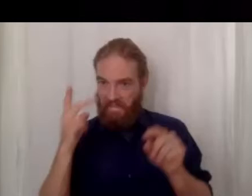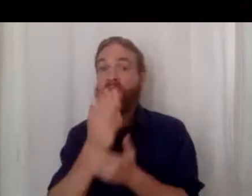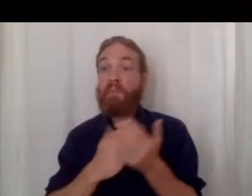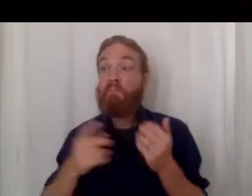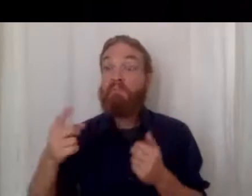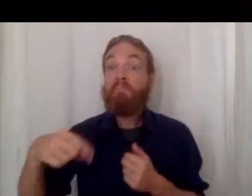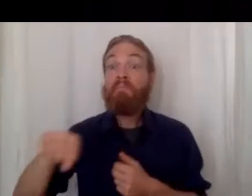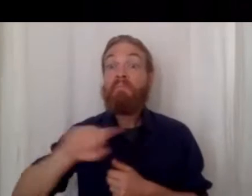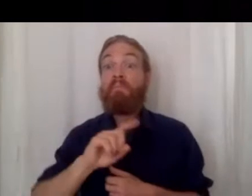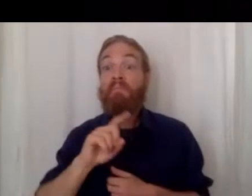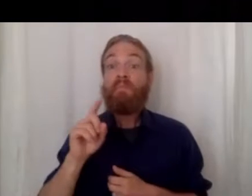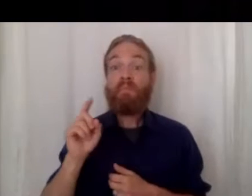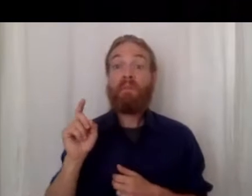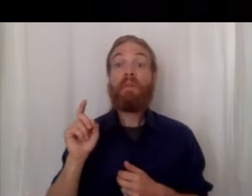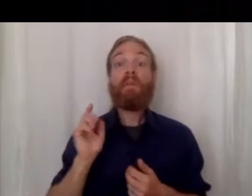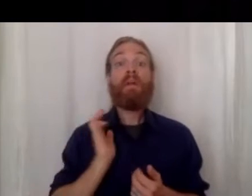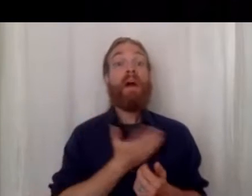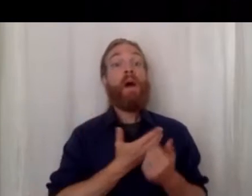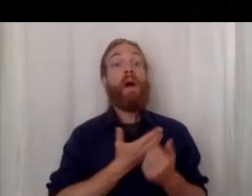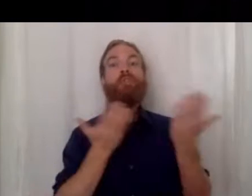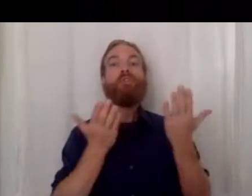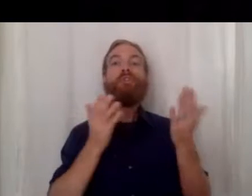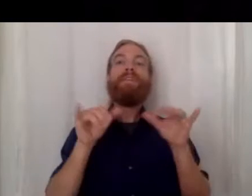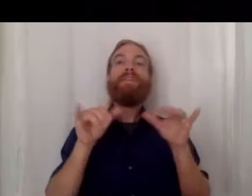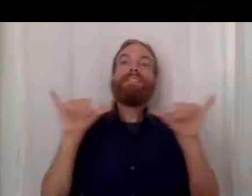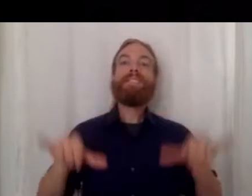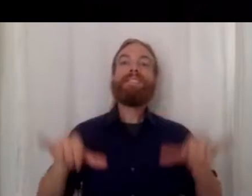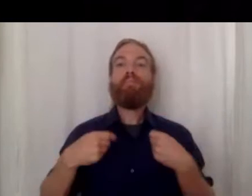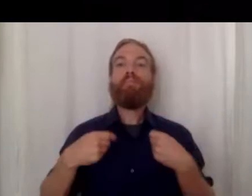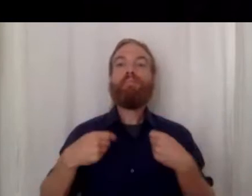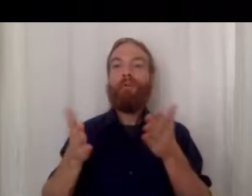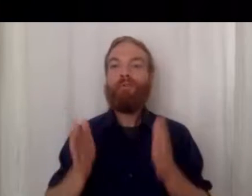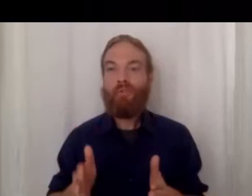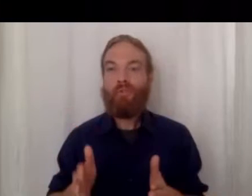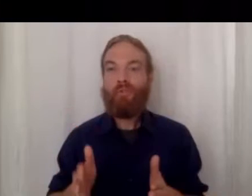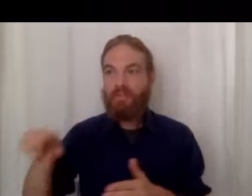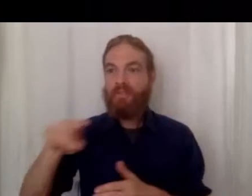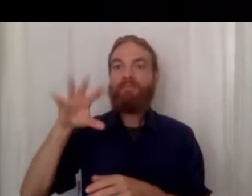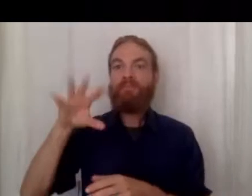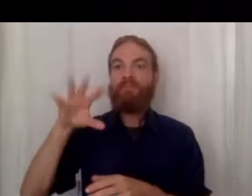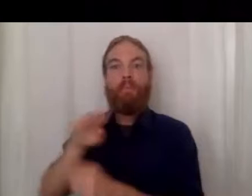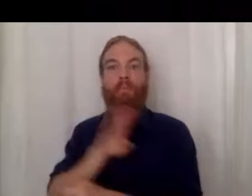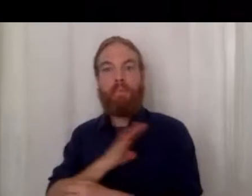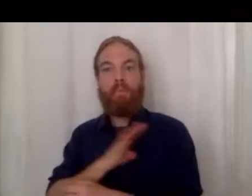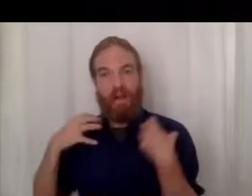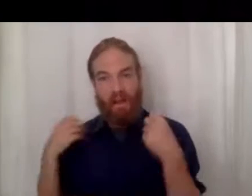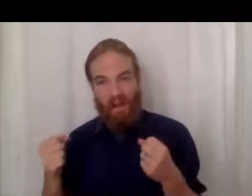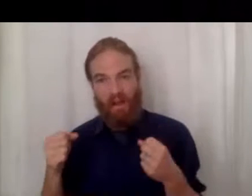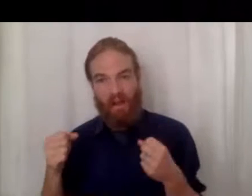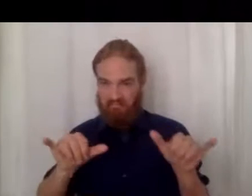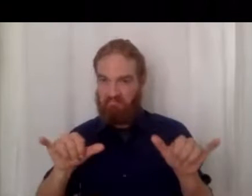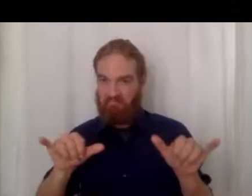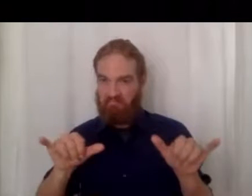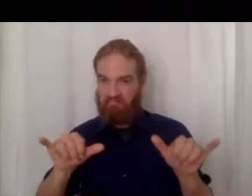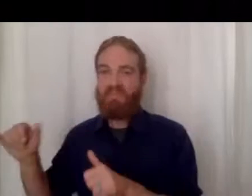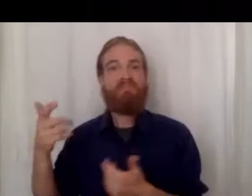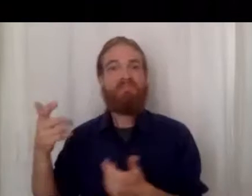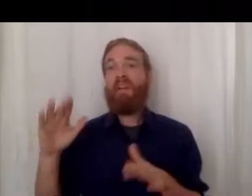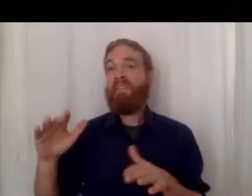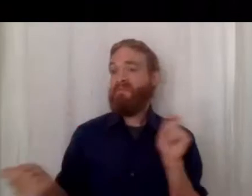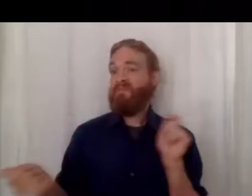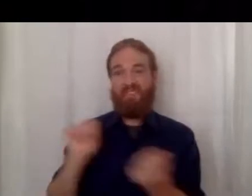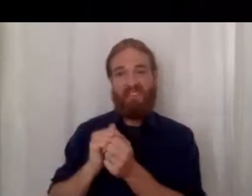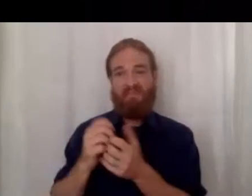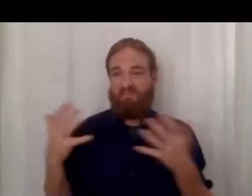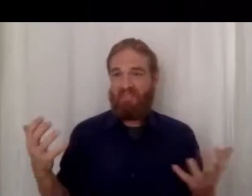and these have not changed substantially from previous. Is that correct? That is correct. These are just renewals,